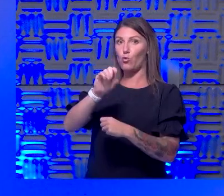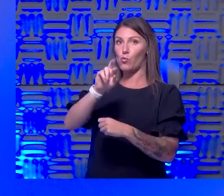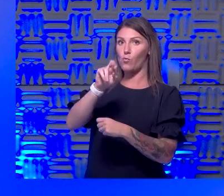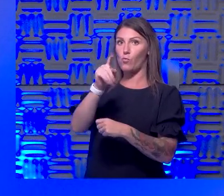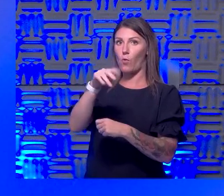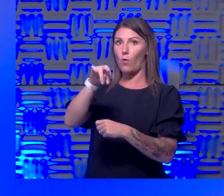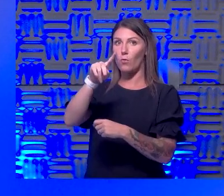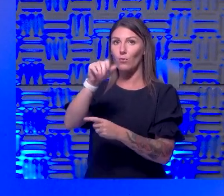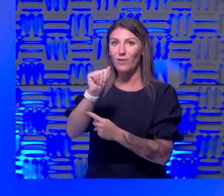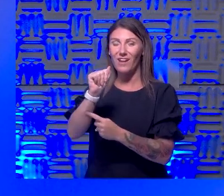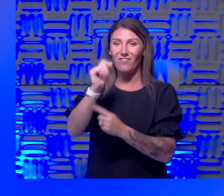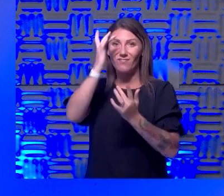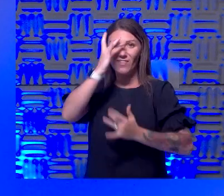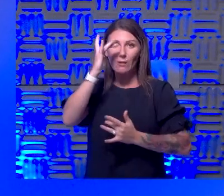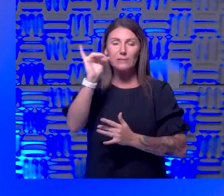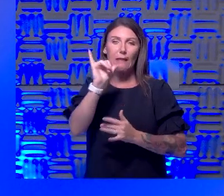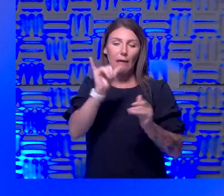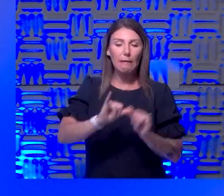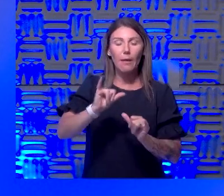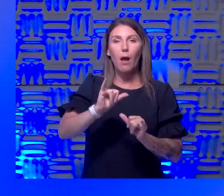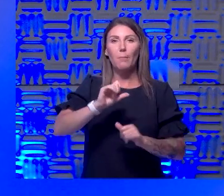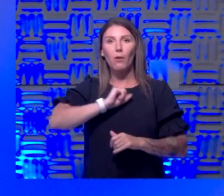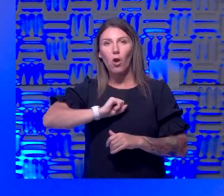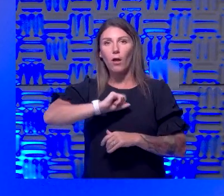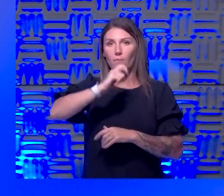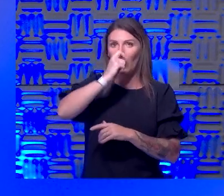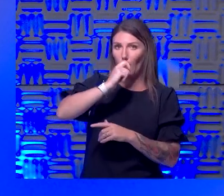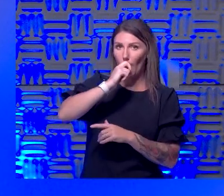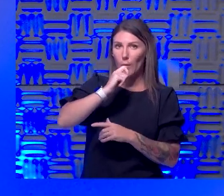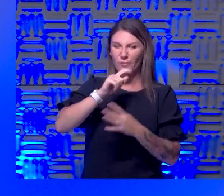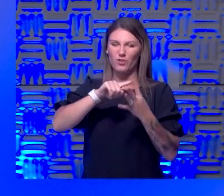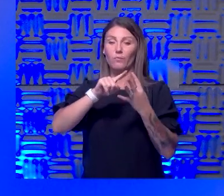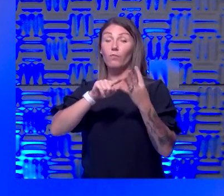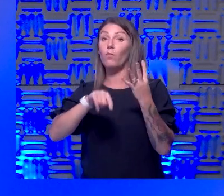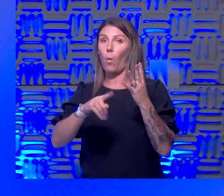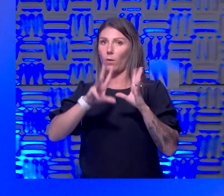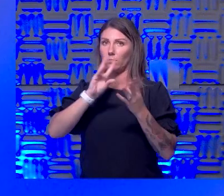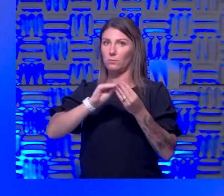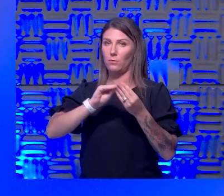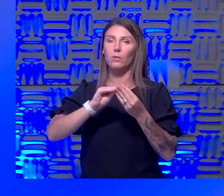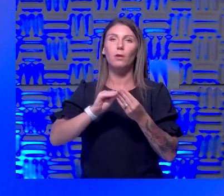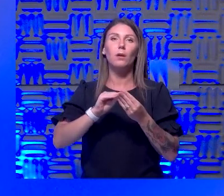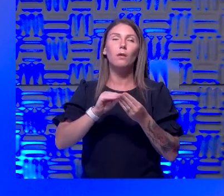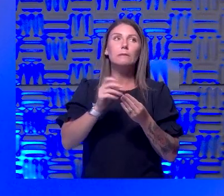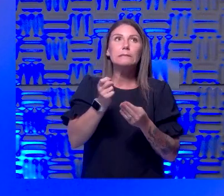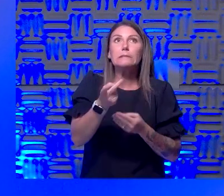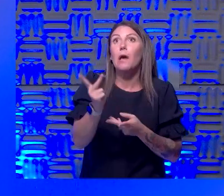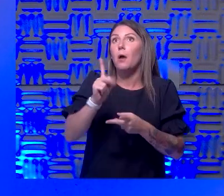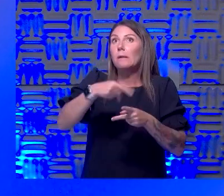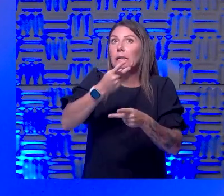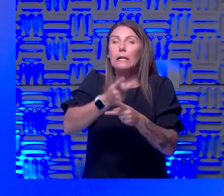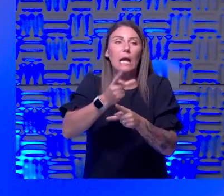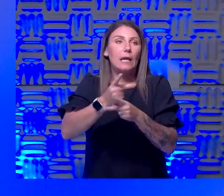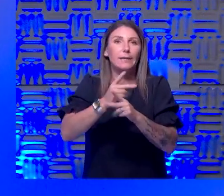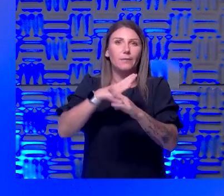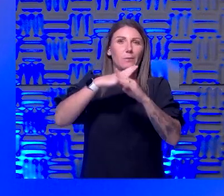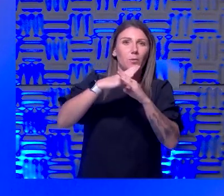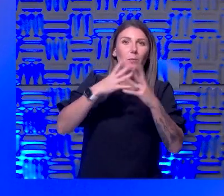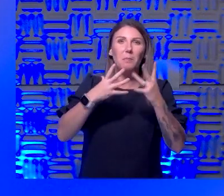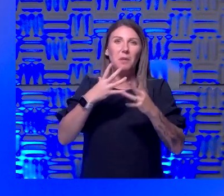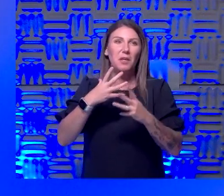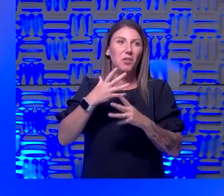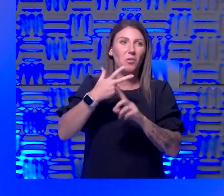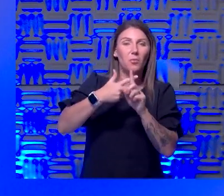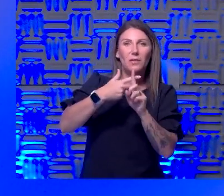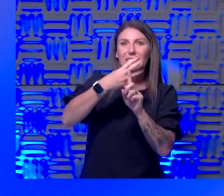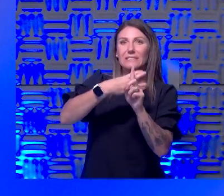the common cough and cold, of which there are 4, that you would have some sort of immunity, at least 3, 6, 9 months, maybe a year.